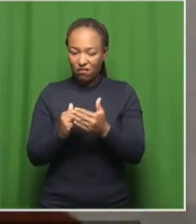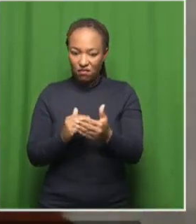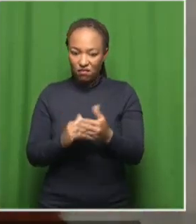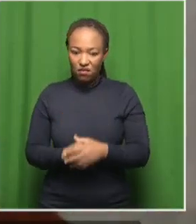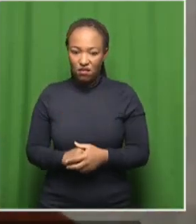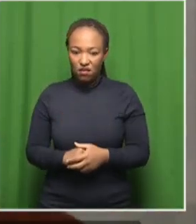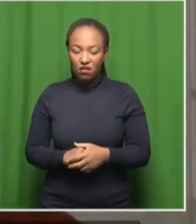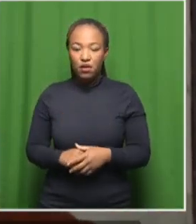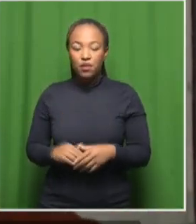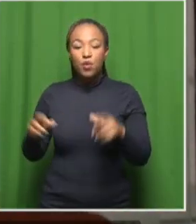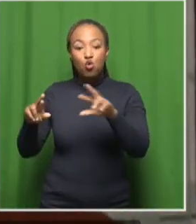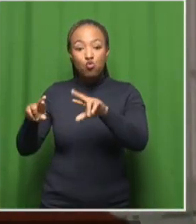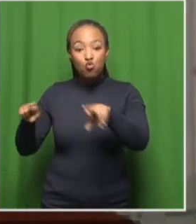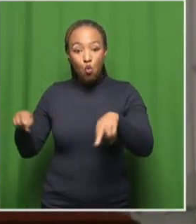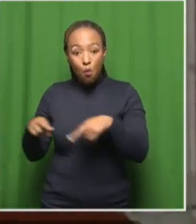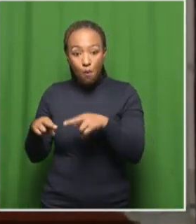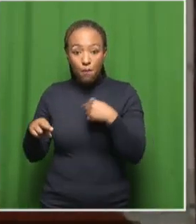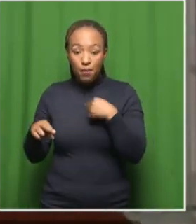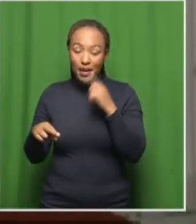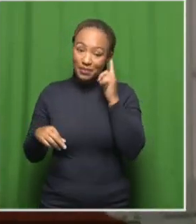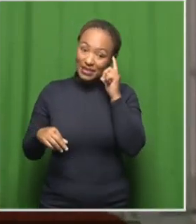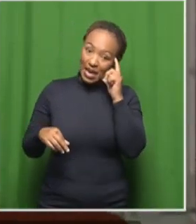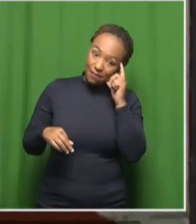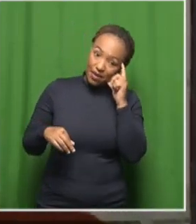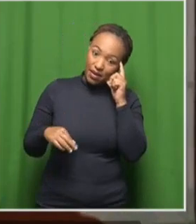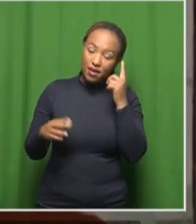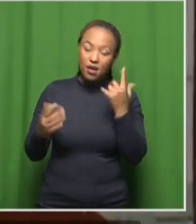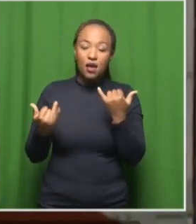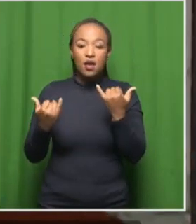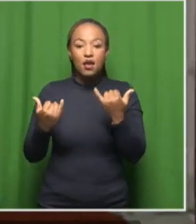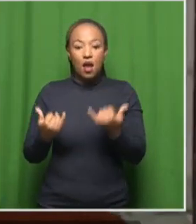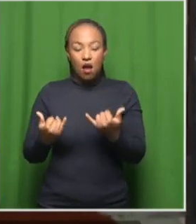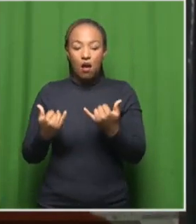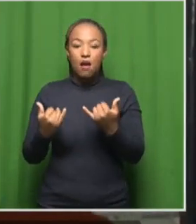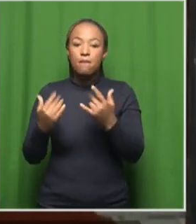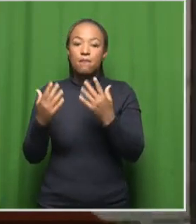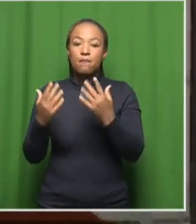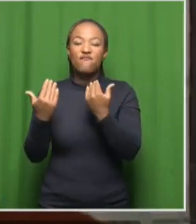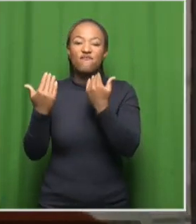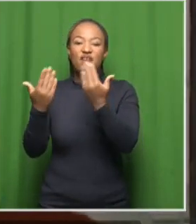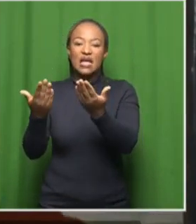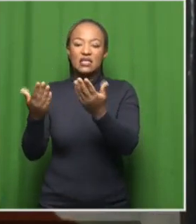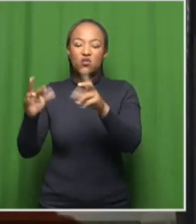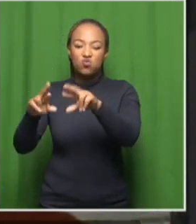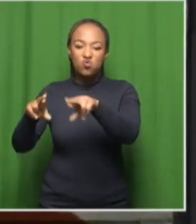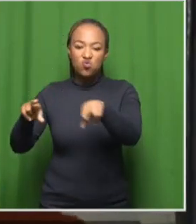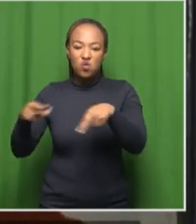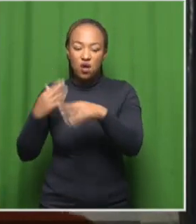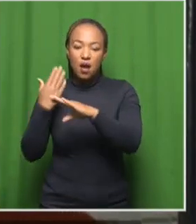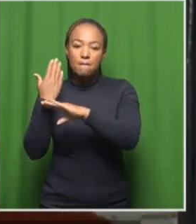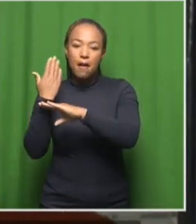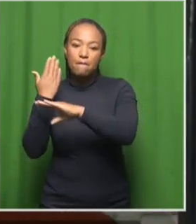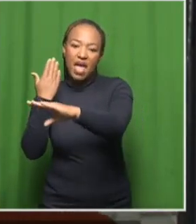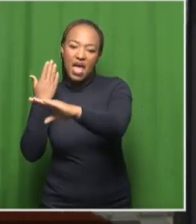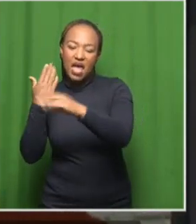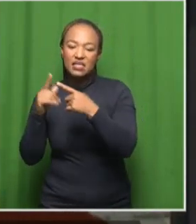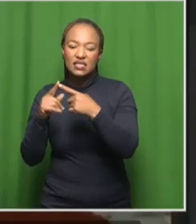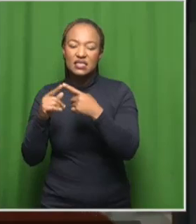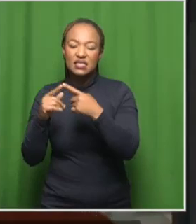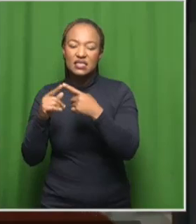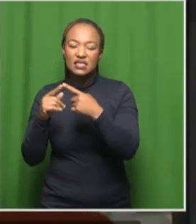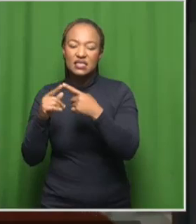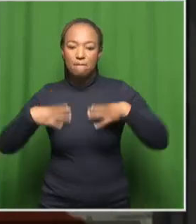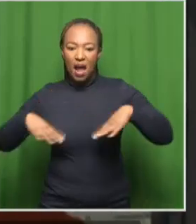my rooms that I'm sleeping in. So now at the moment I sleep in front, because my beds, my wardrobes, everything